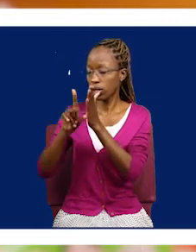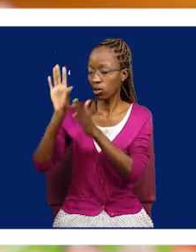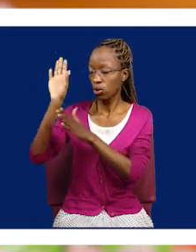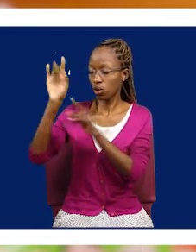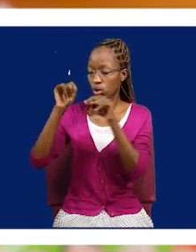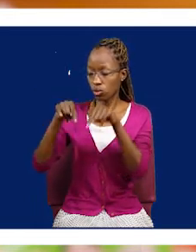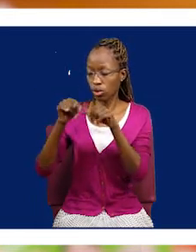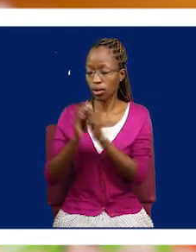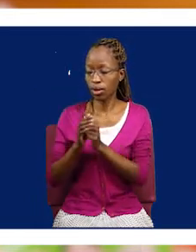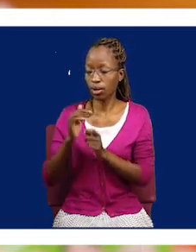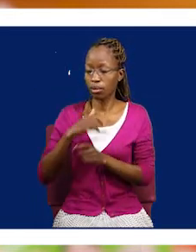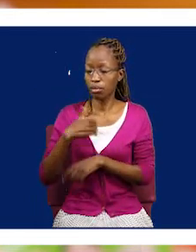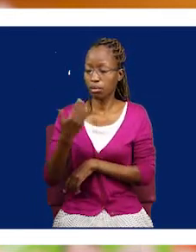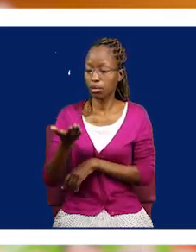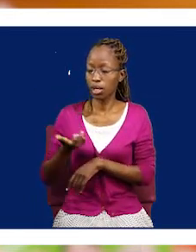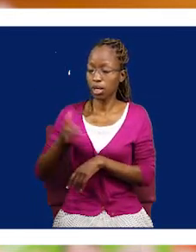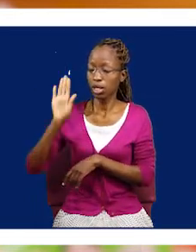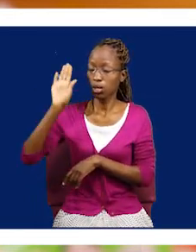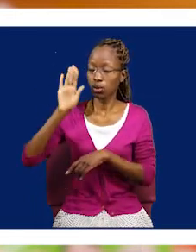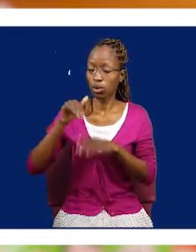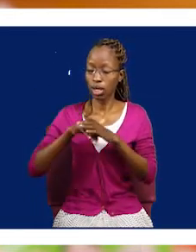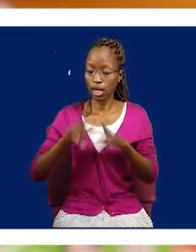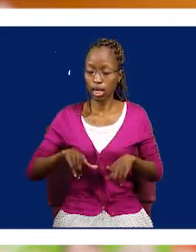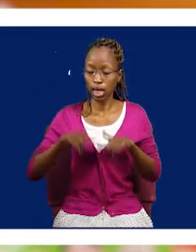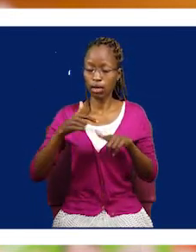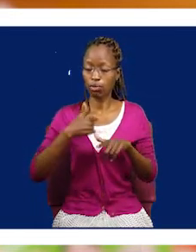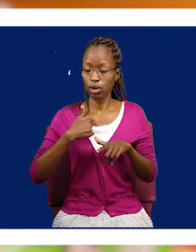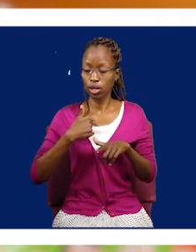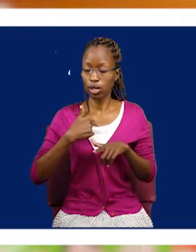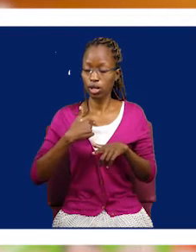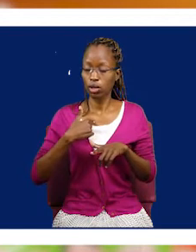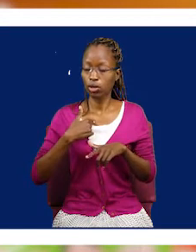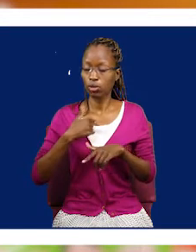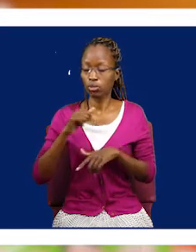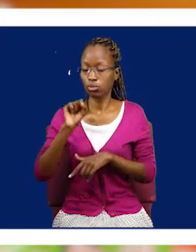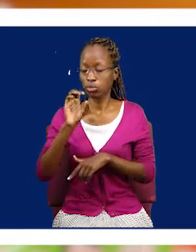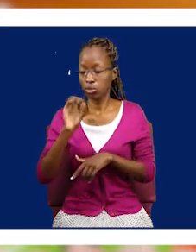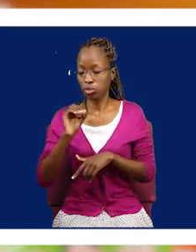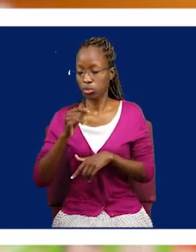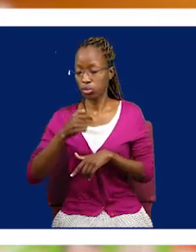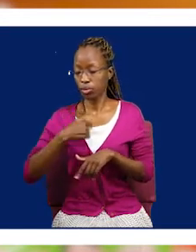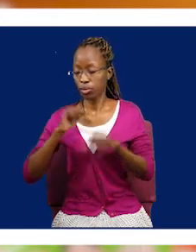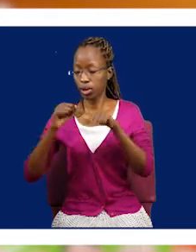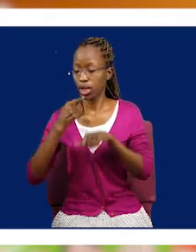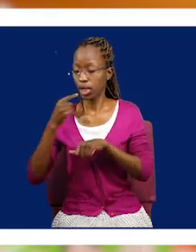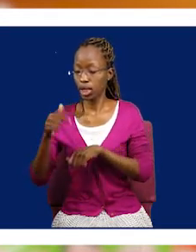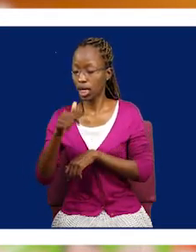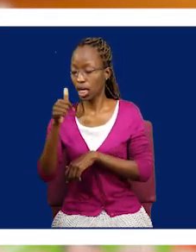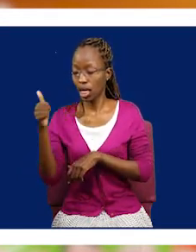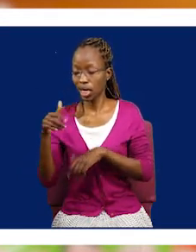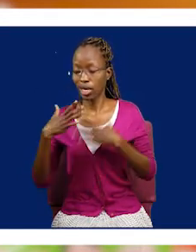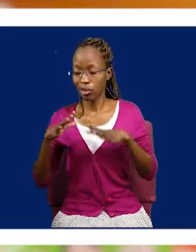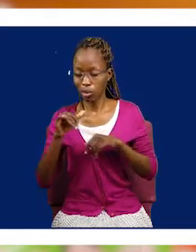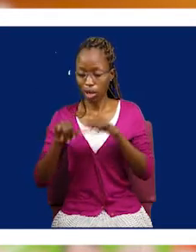I need you in my life so that I can tell others about you. So